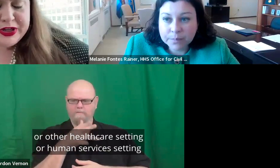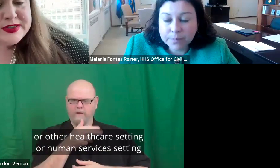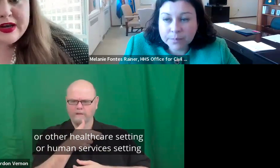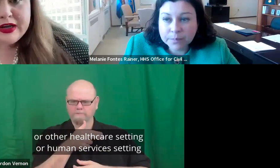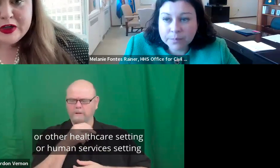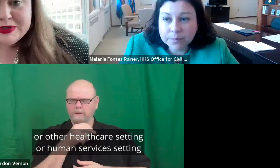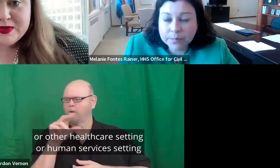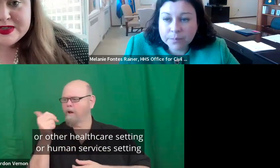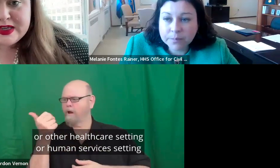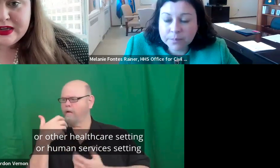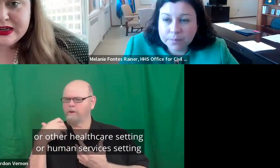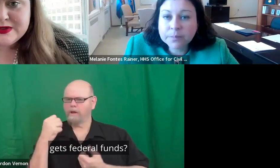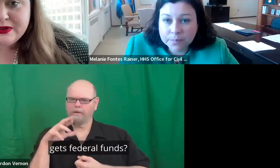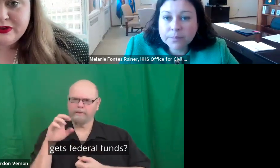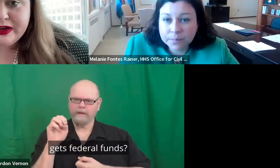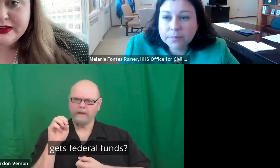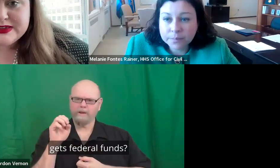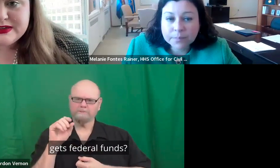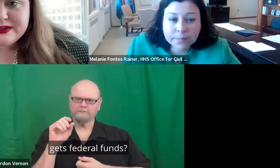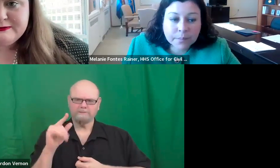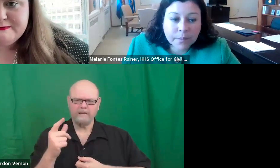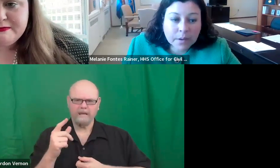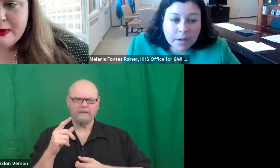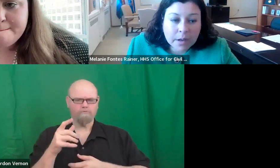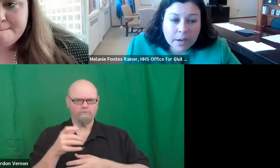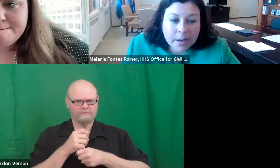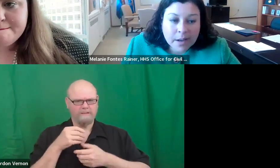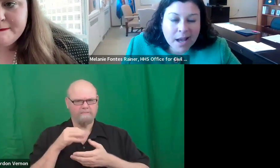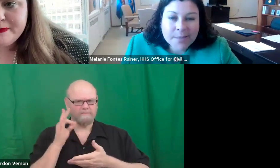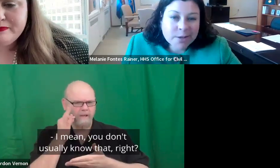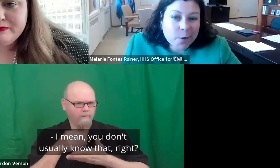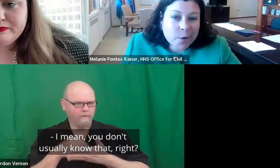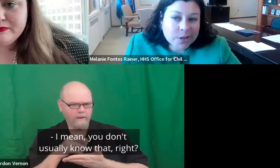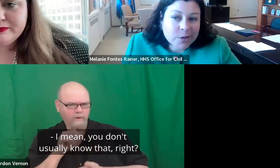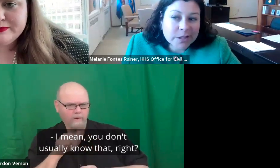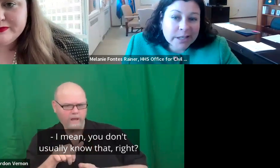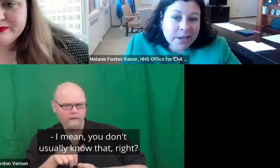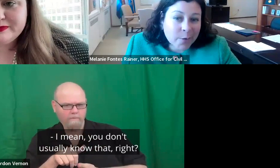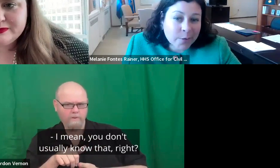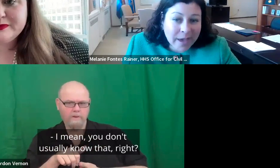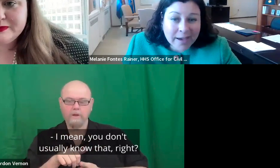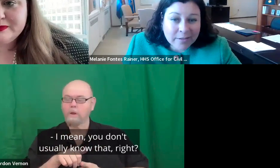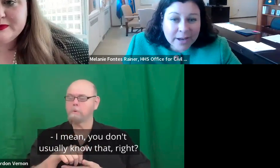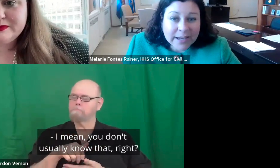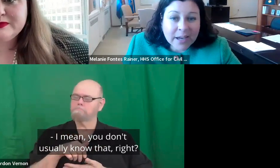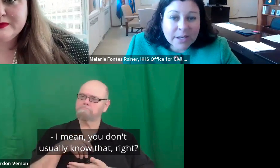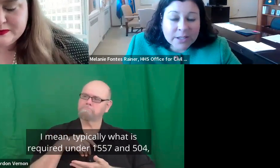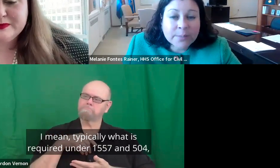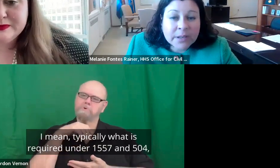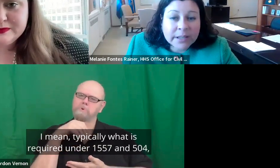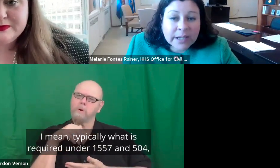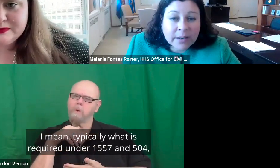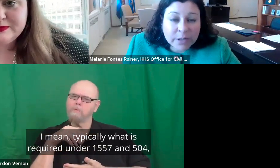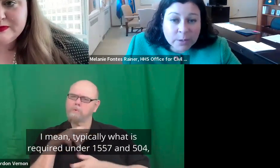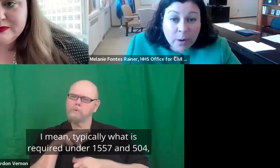other healthcare setting or human services setting gets federal funds? I mean, you don't usually know that, right? I